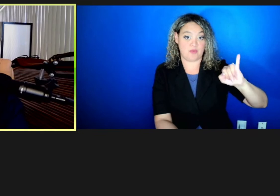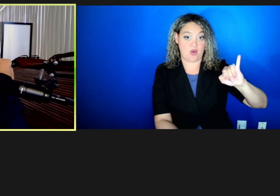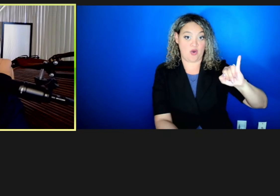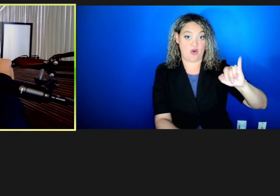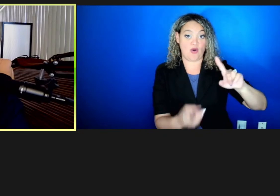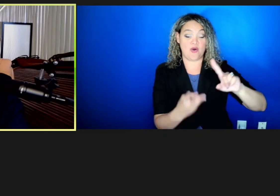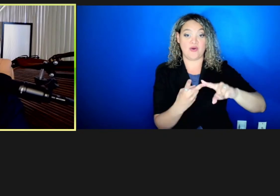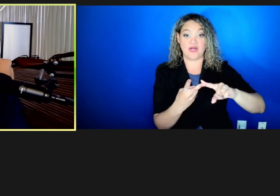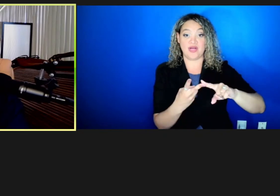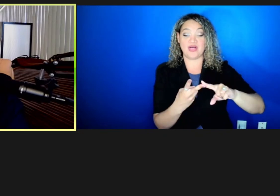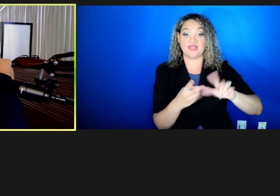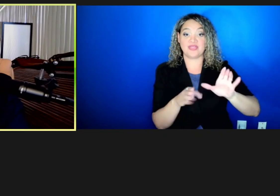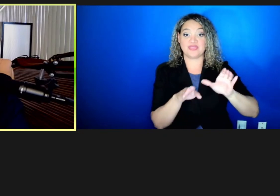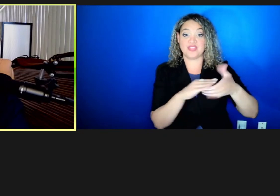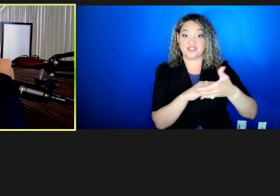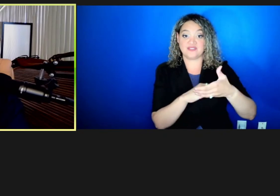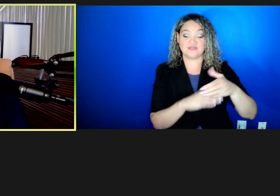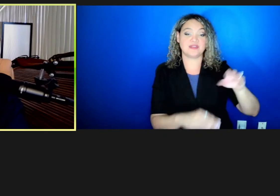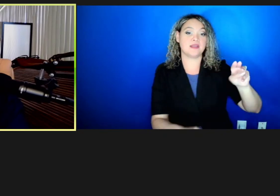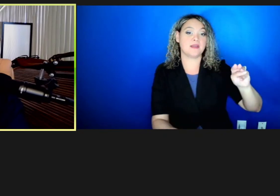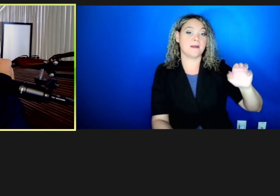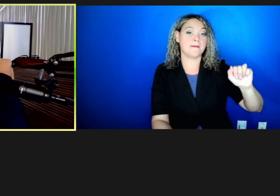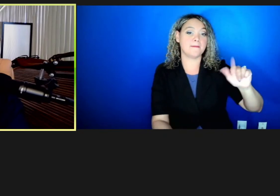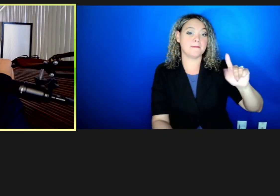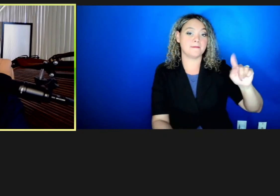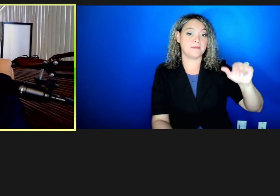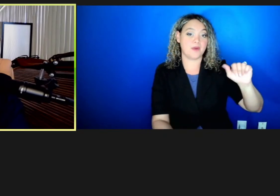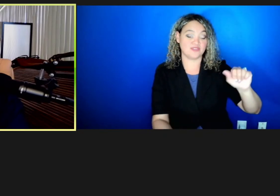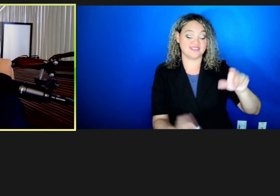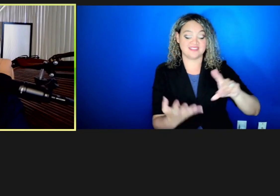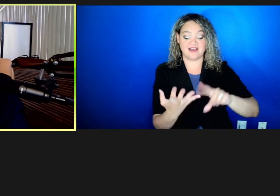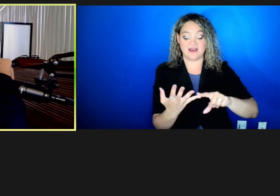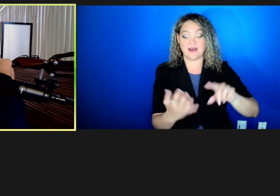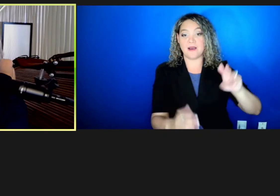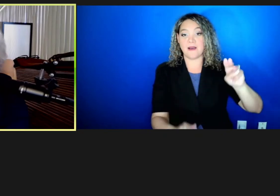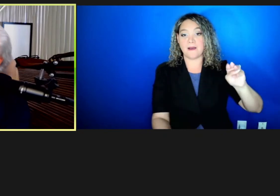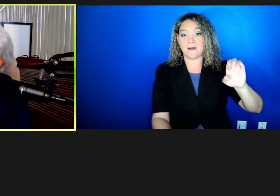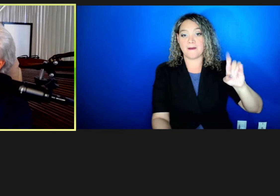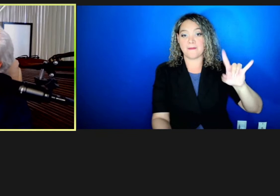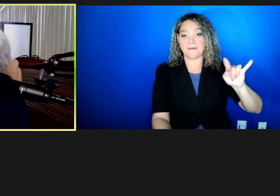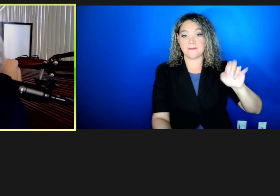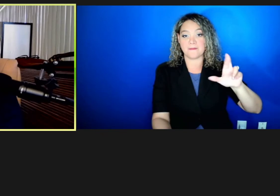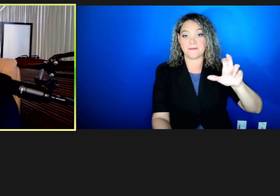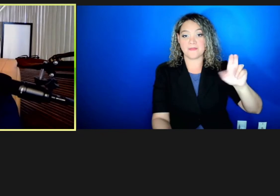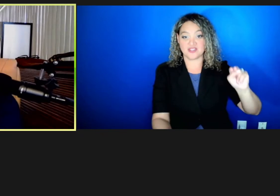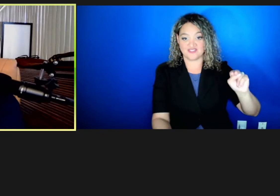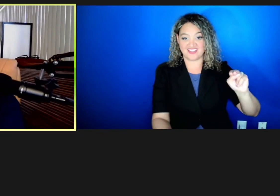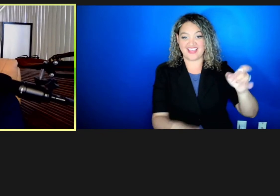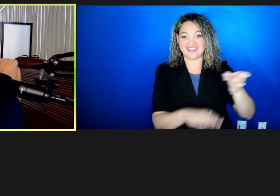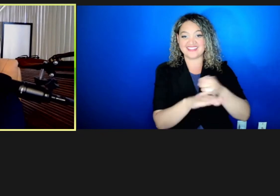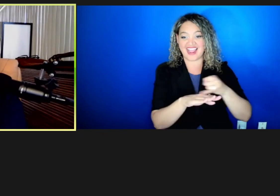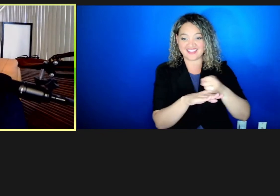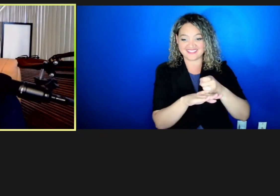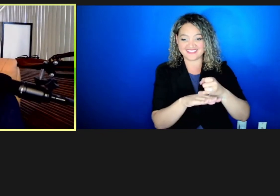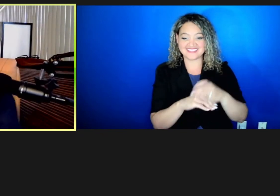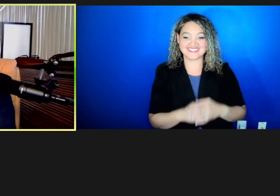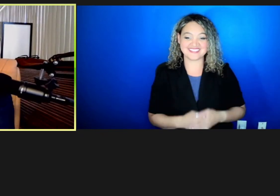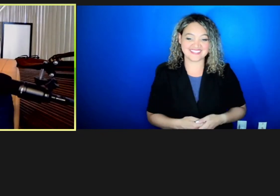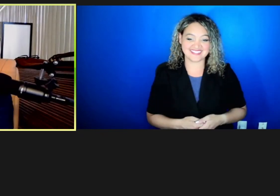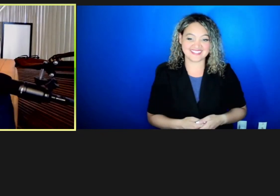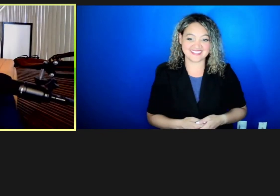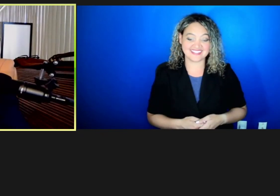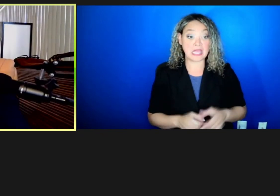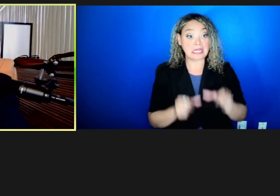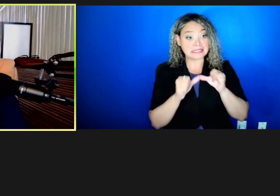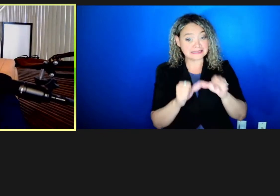Caribbean, Malta, and Mediterranean island. Malta is a Mediterranean island. Okay, That was my note. okay. Yeah,